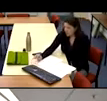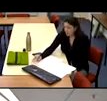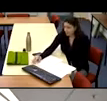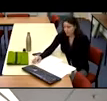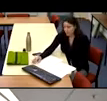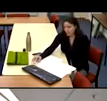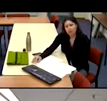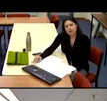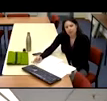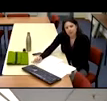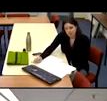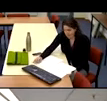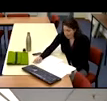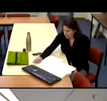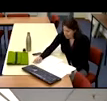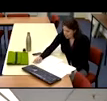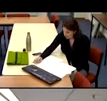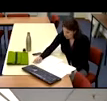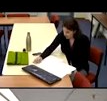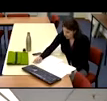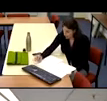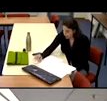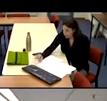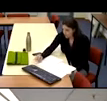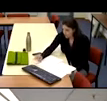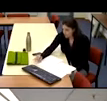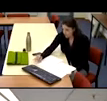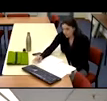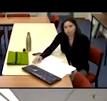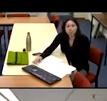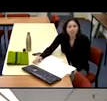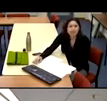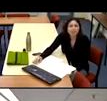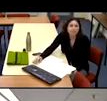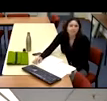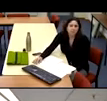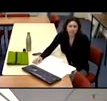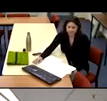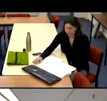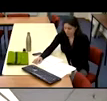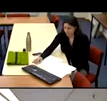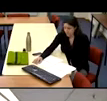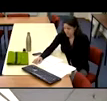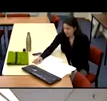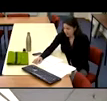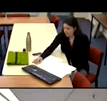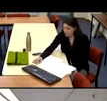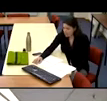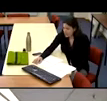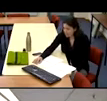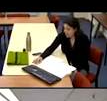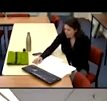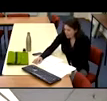Humanitarian then serves as a way to define the nation as compassionate and caring. By helping others, we are effectively giving ourselves a pat on the back, or